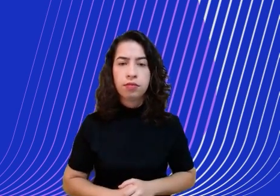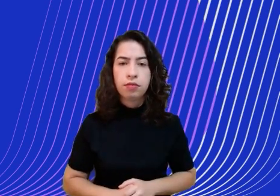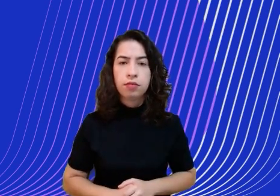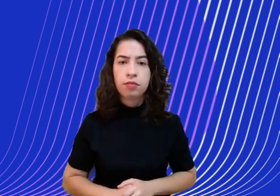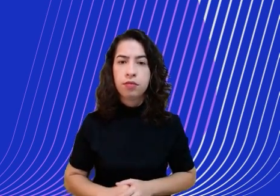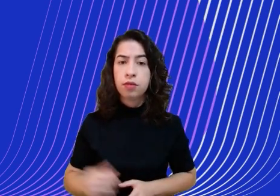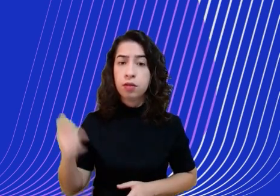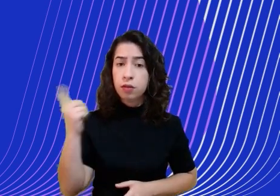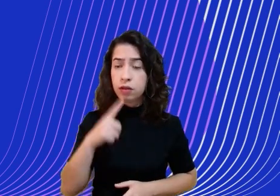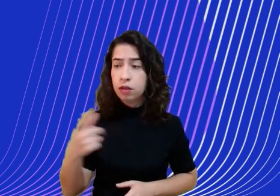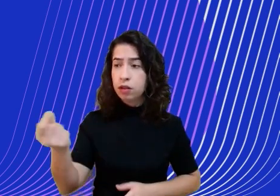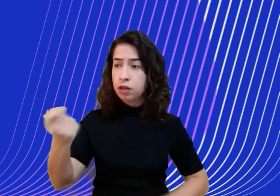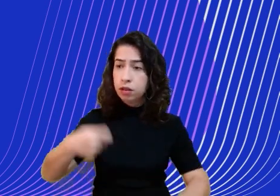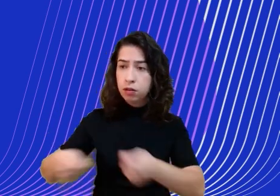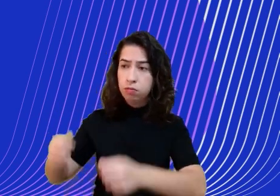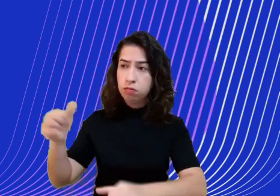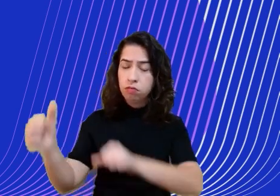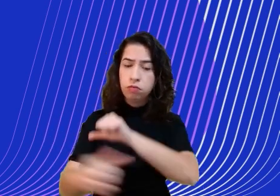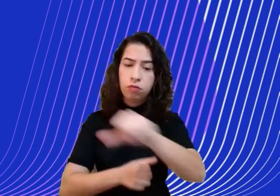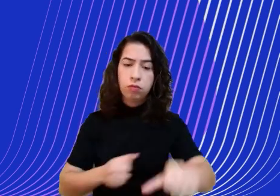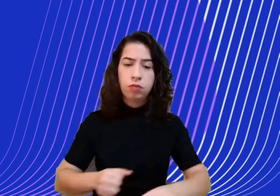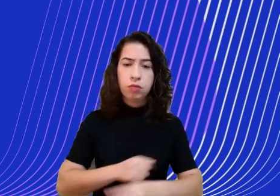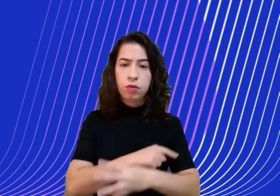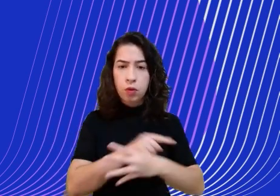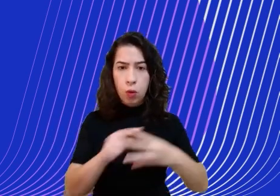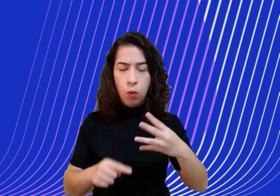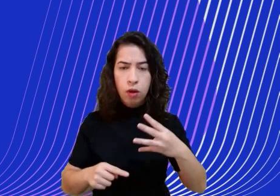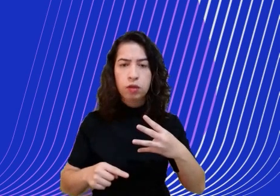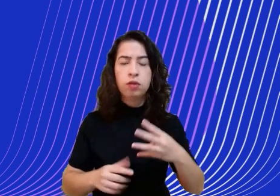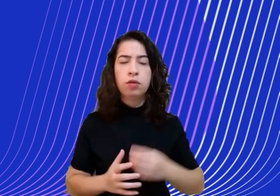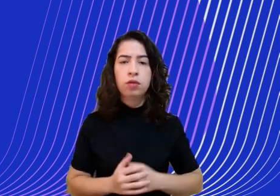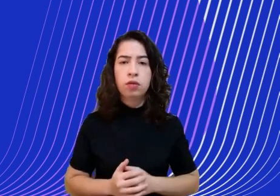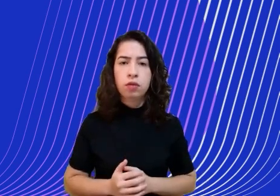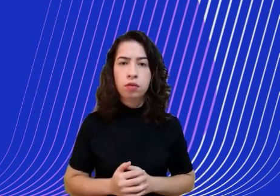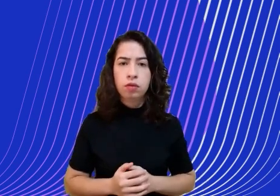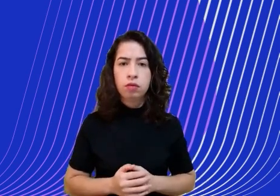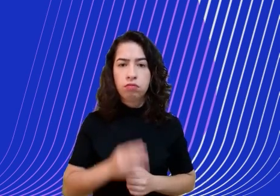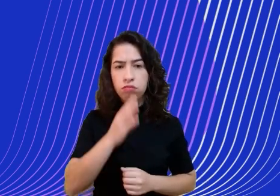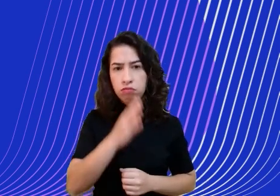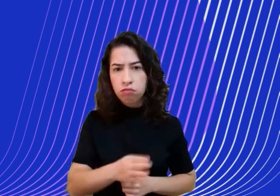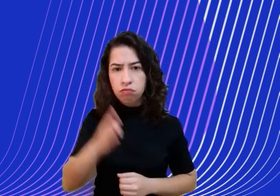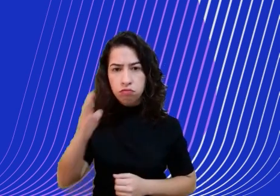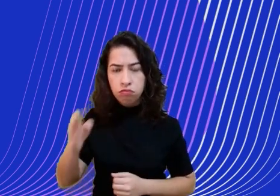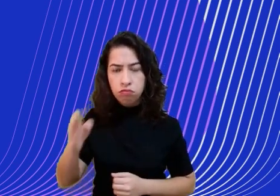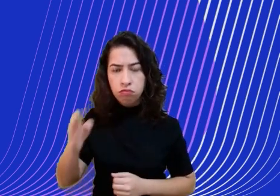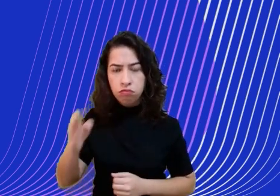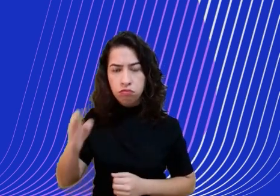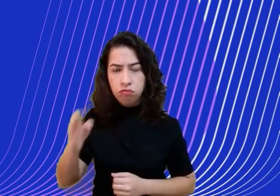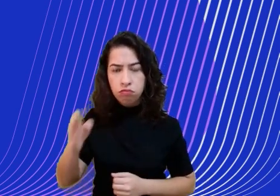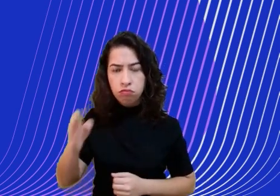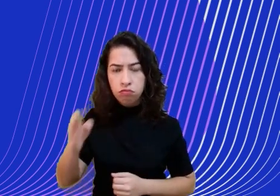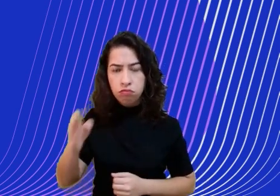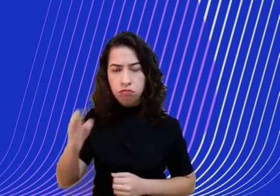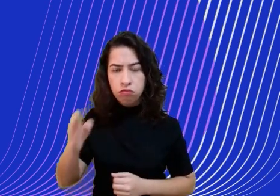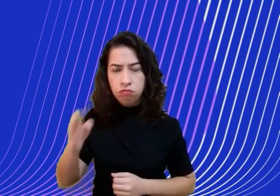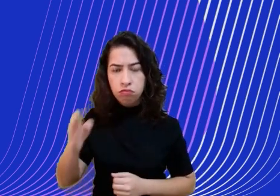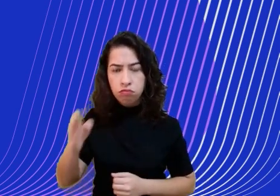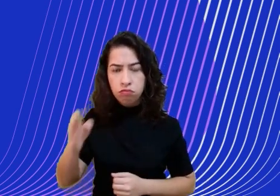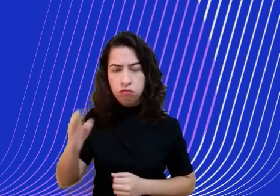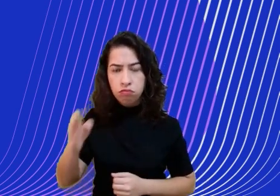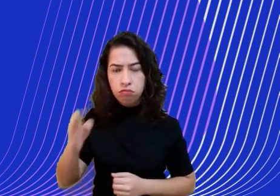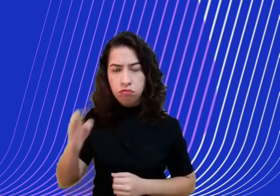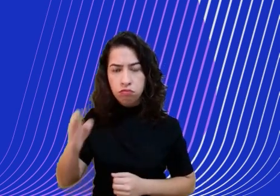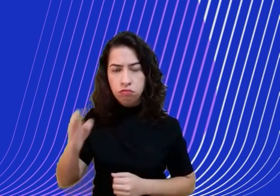economy, can we make these changes. And the four verticals that we are going to work with the startups, the eucalyptus